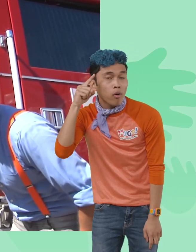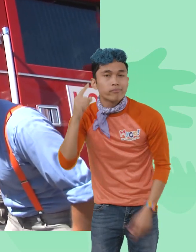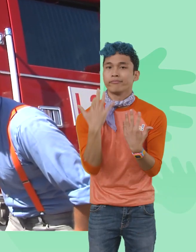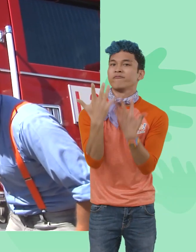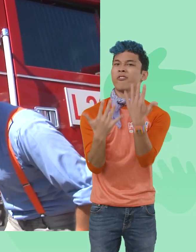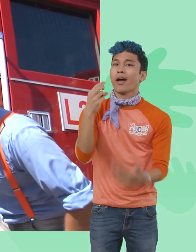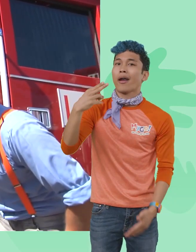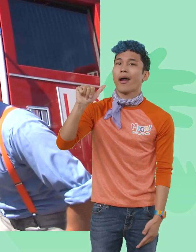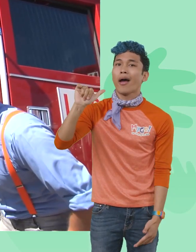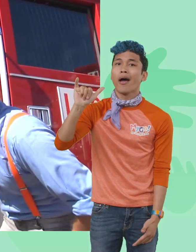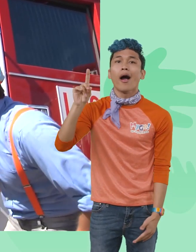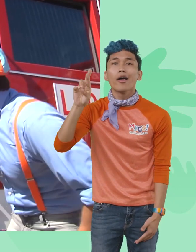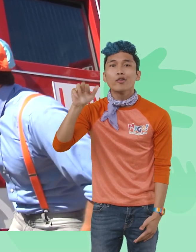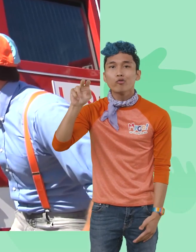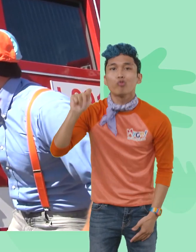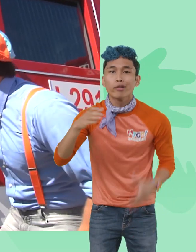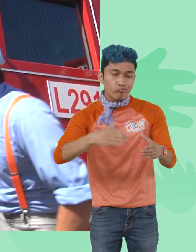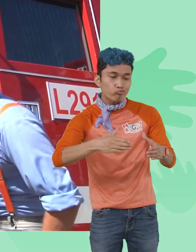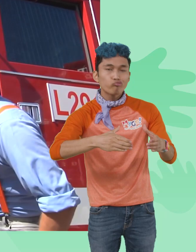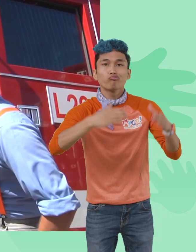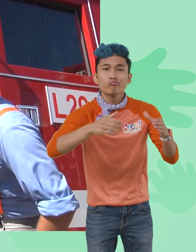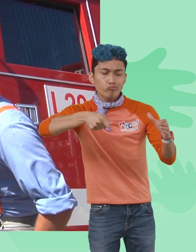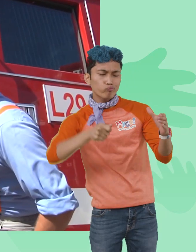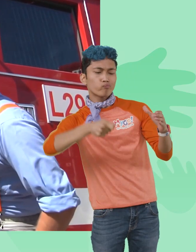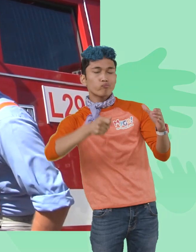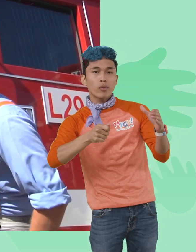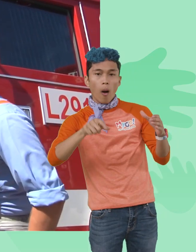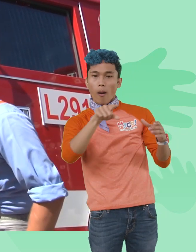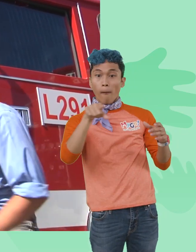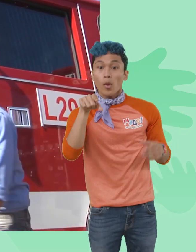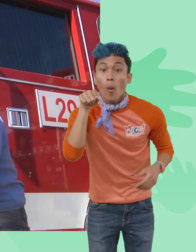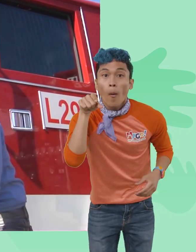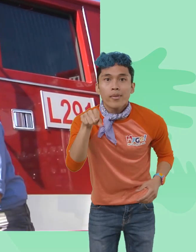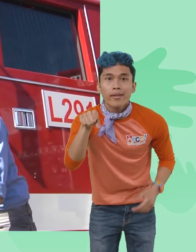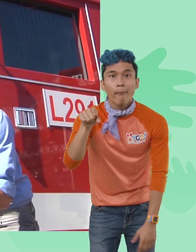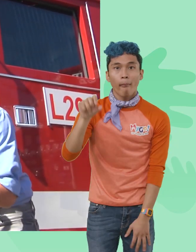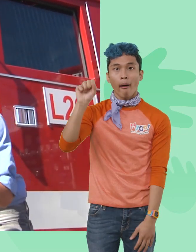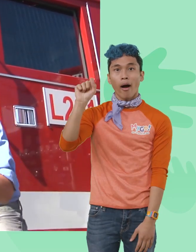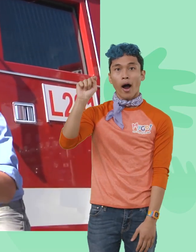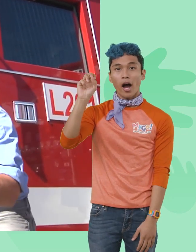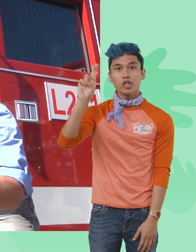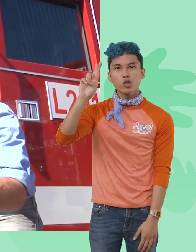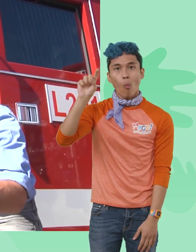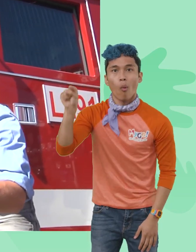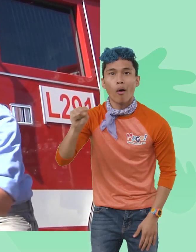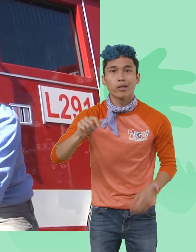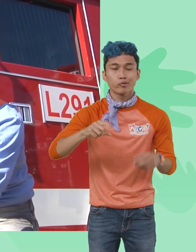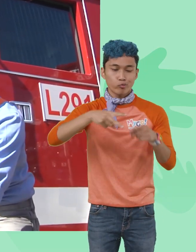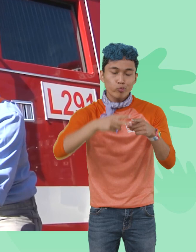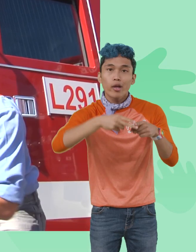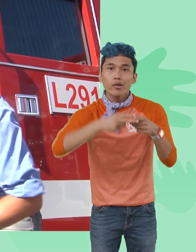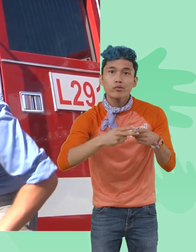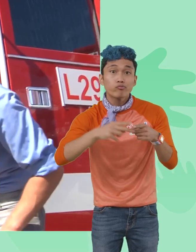to open up the fire hydrant. And then this is the stores wrench. Whoa,